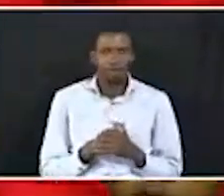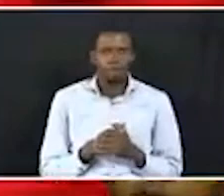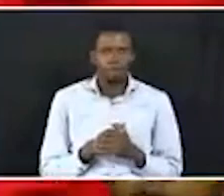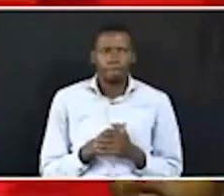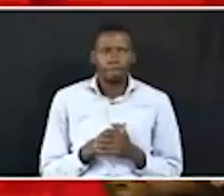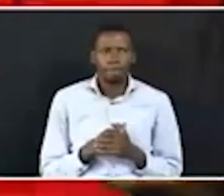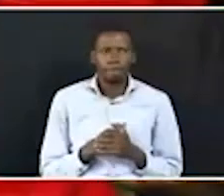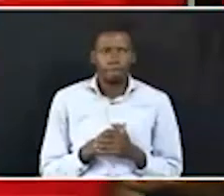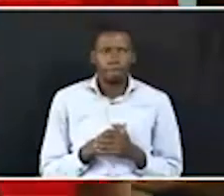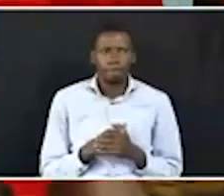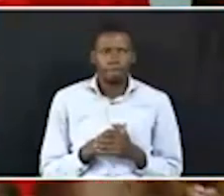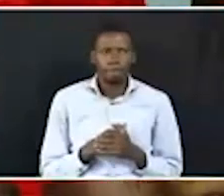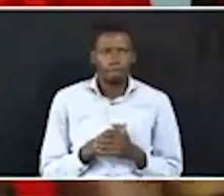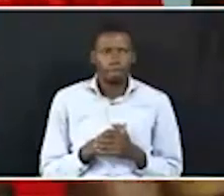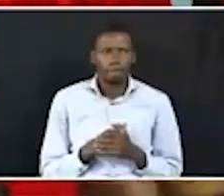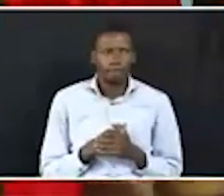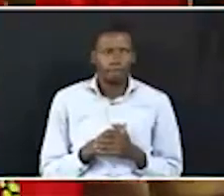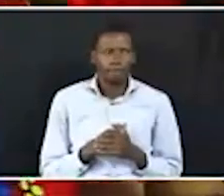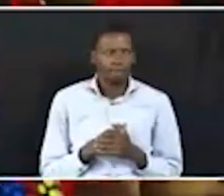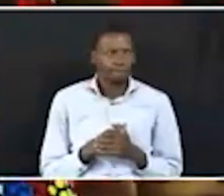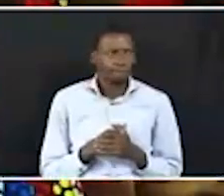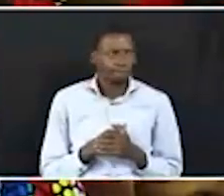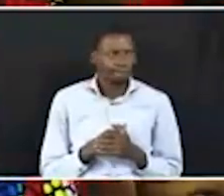Louder, somebody?